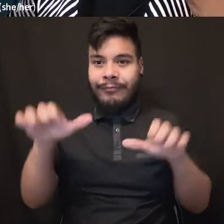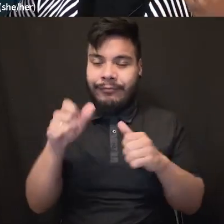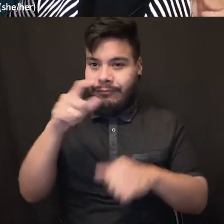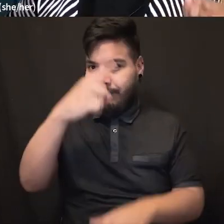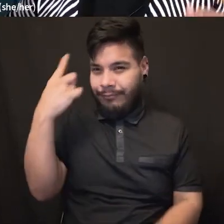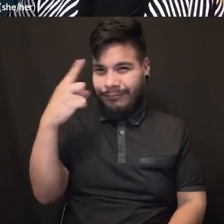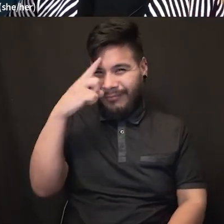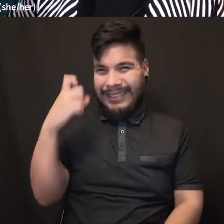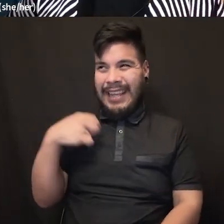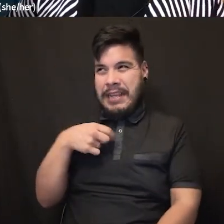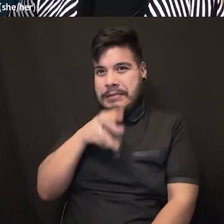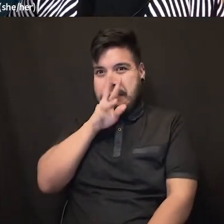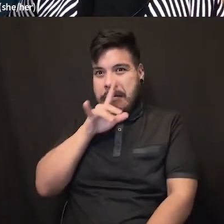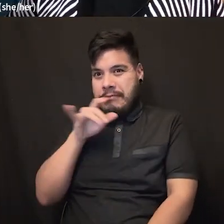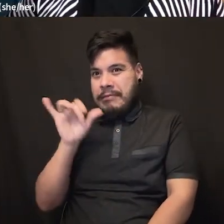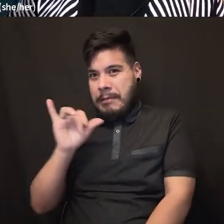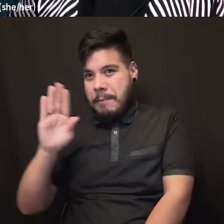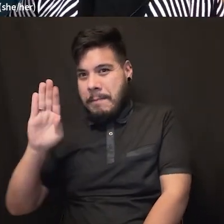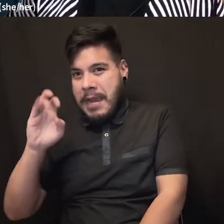because I talk like Becky.